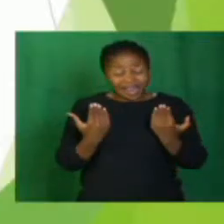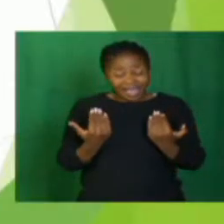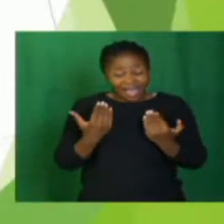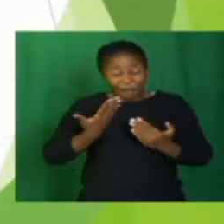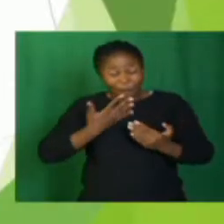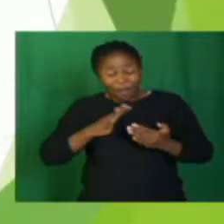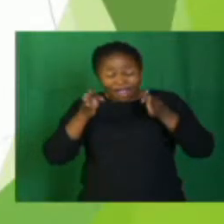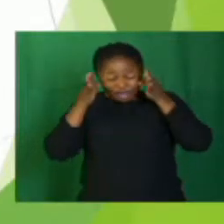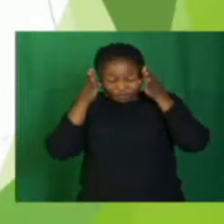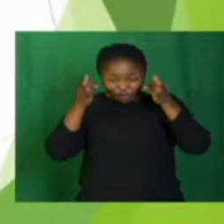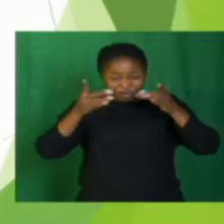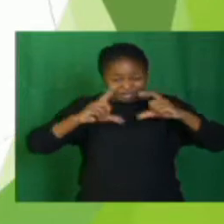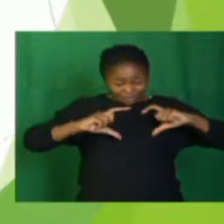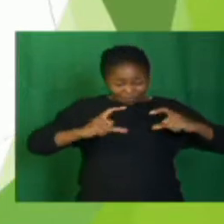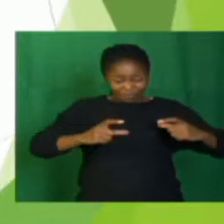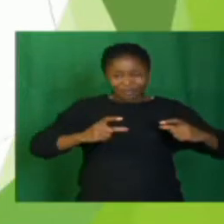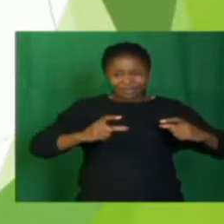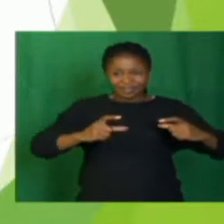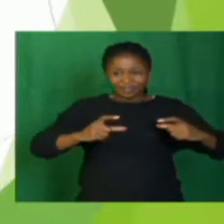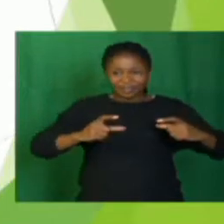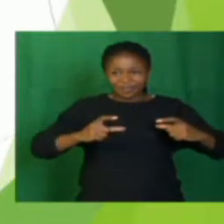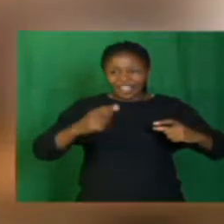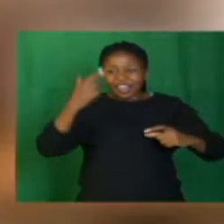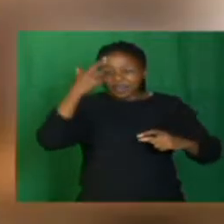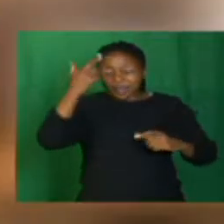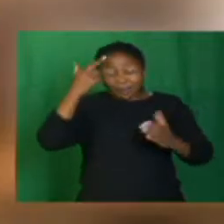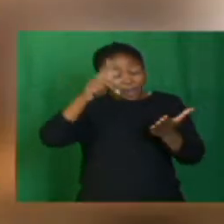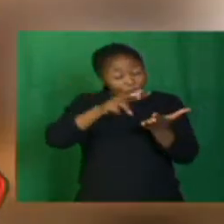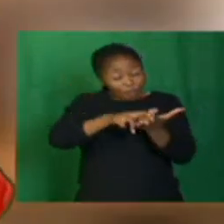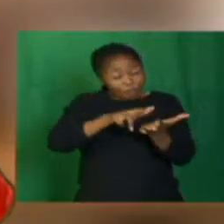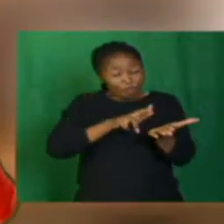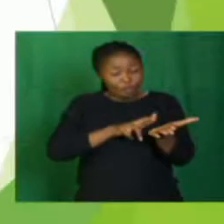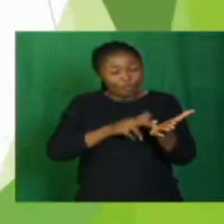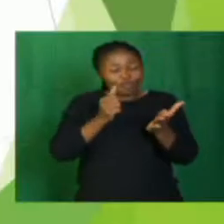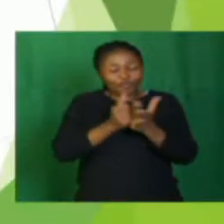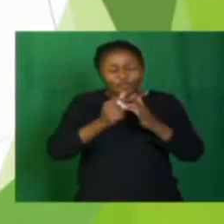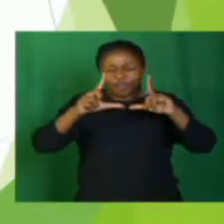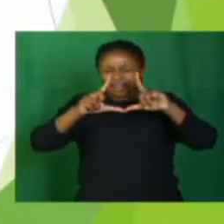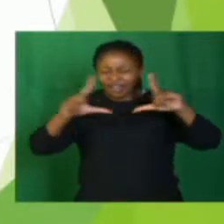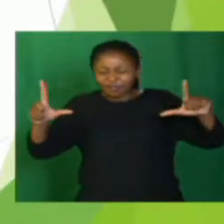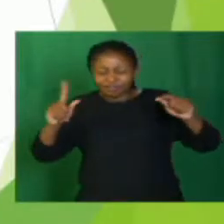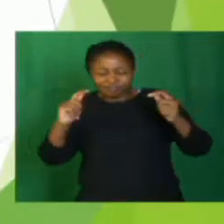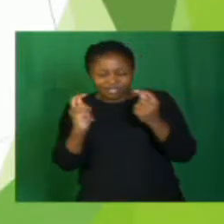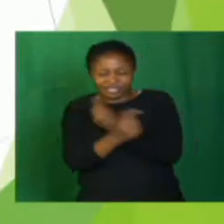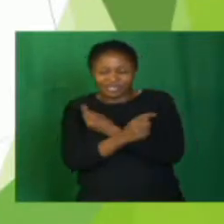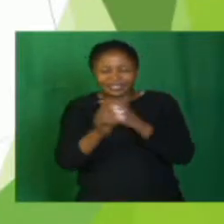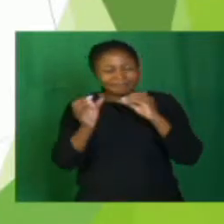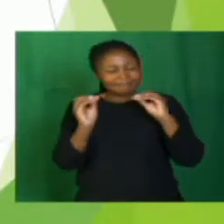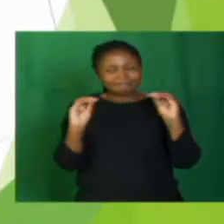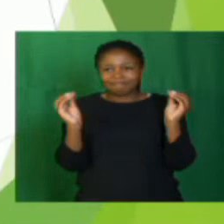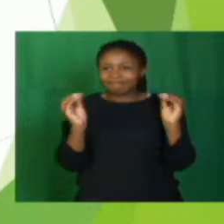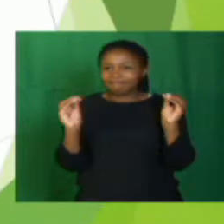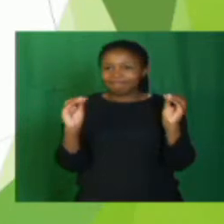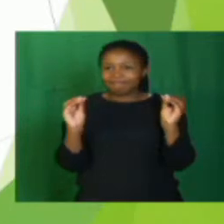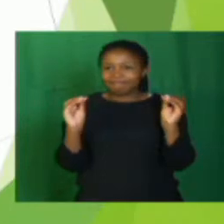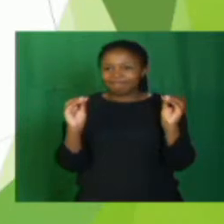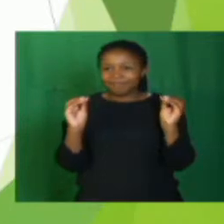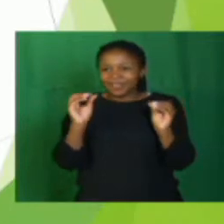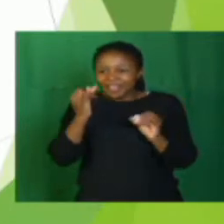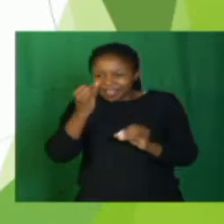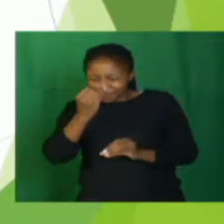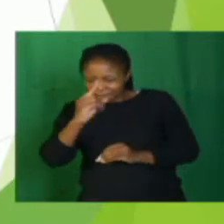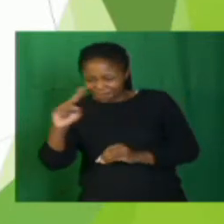The rules of language do not change, my dear learners. So you have your what? Your topic sentence for